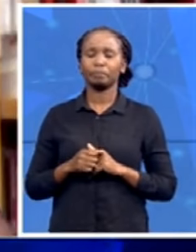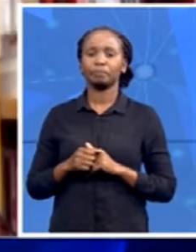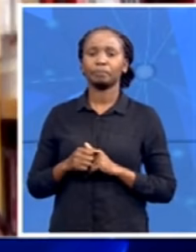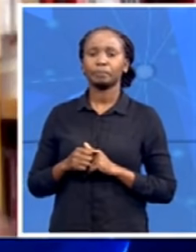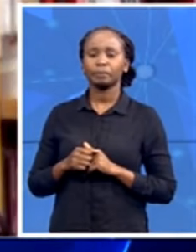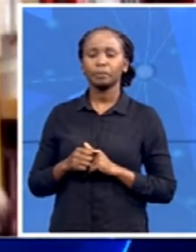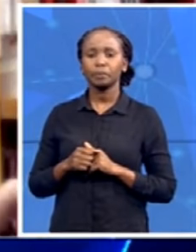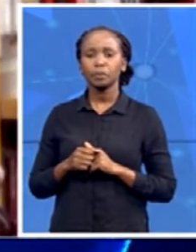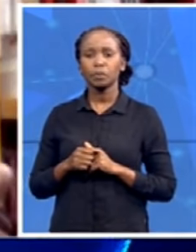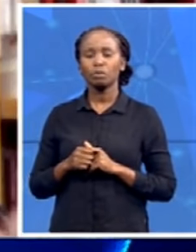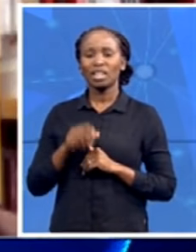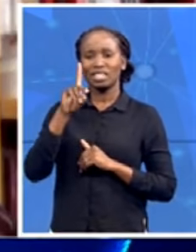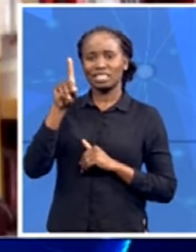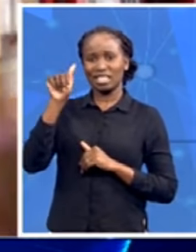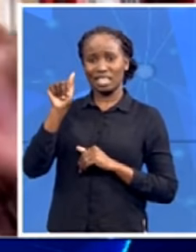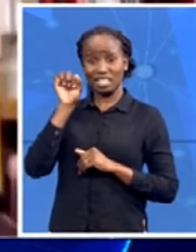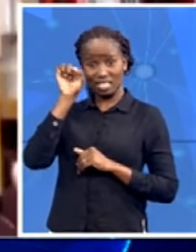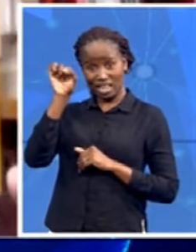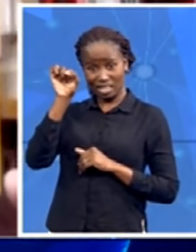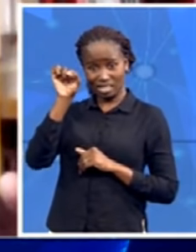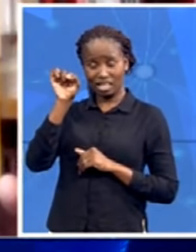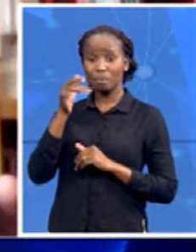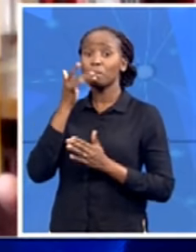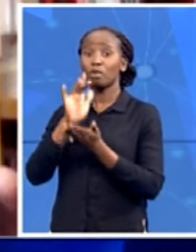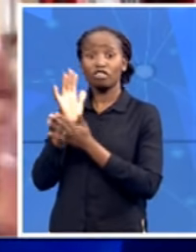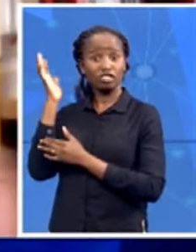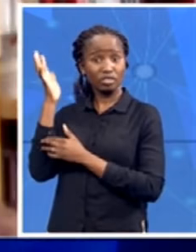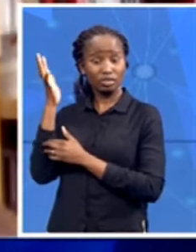embeds itself in, is a neoliberal model. So that model